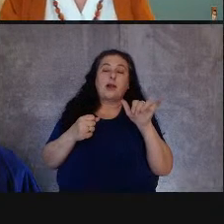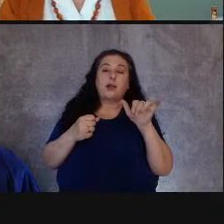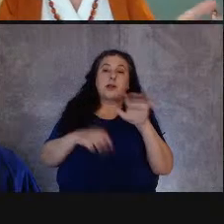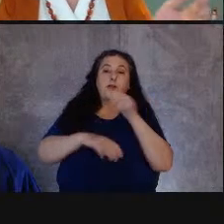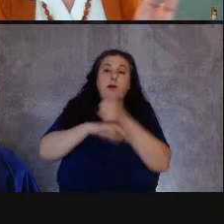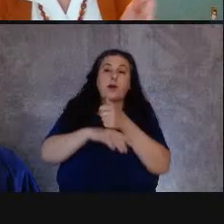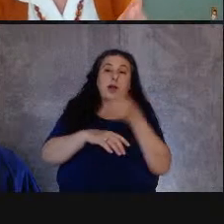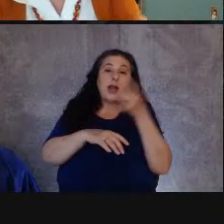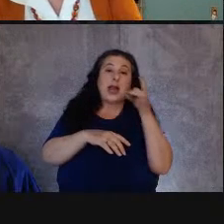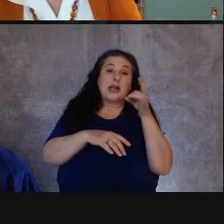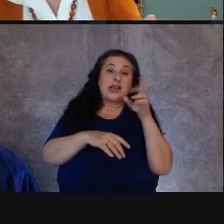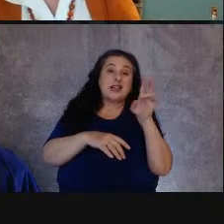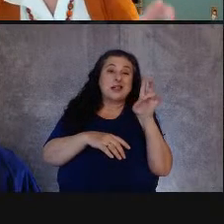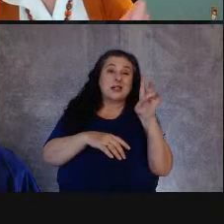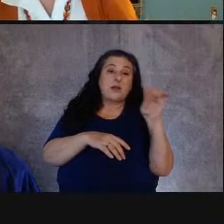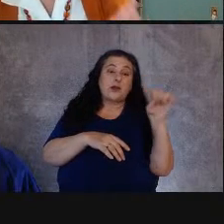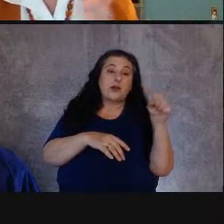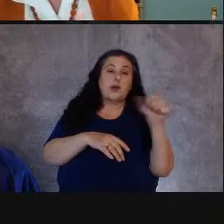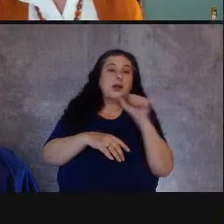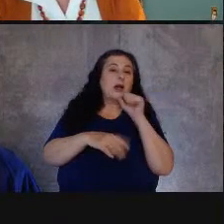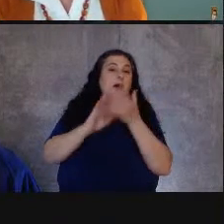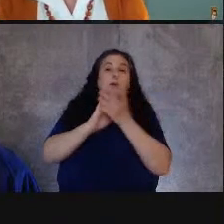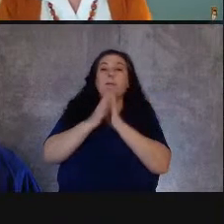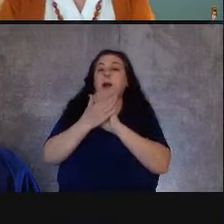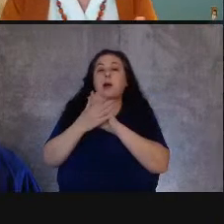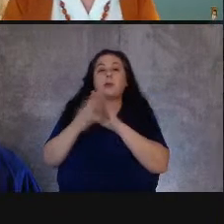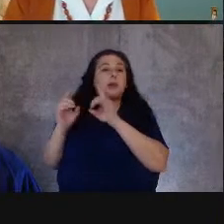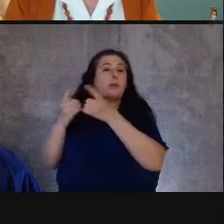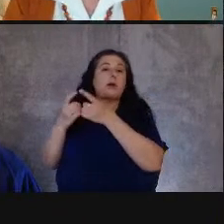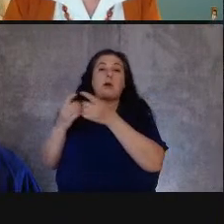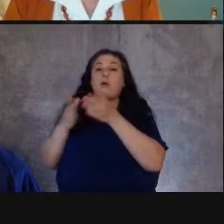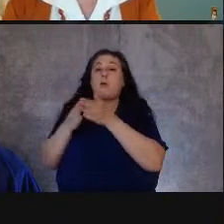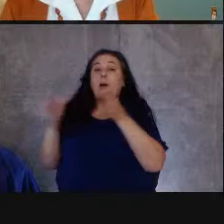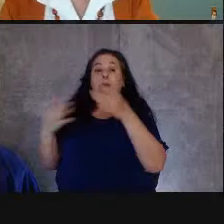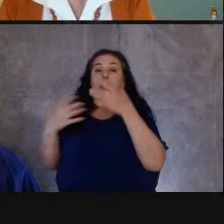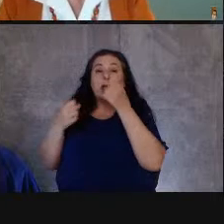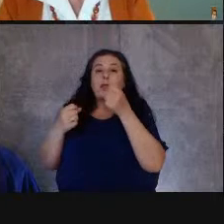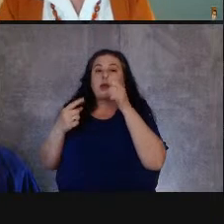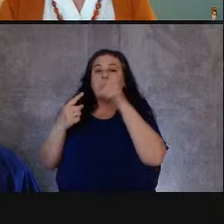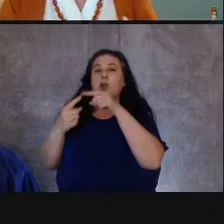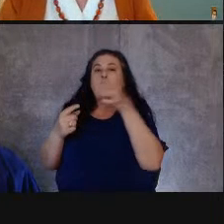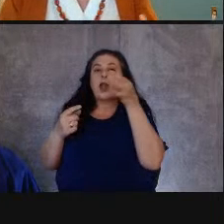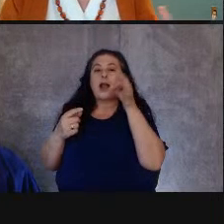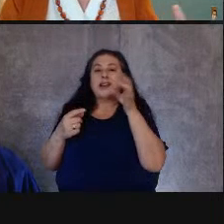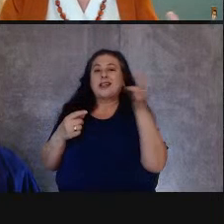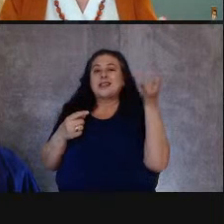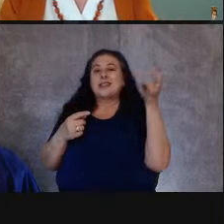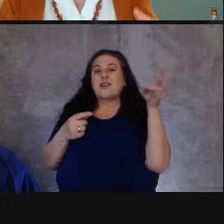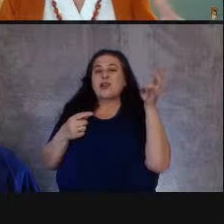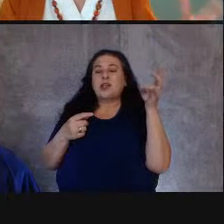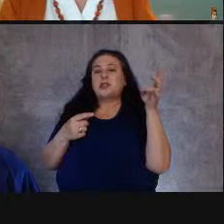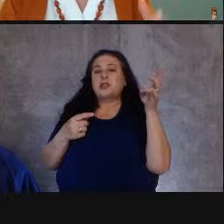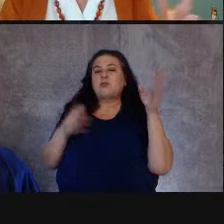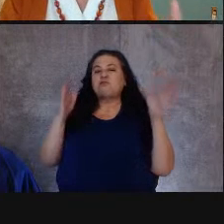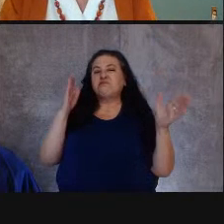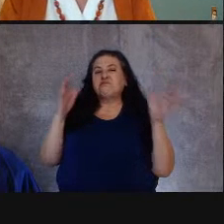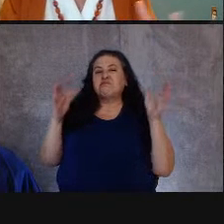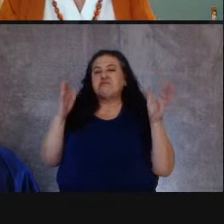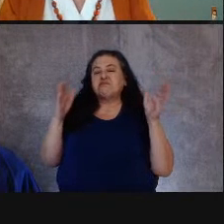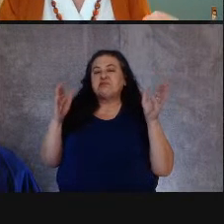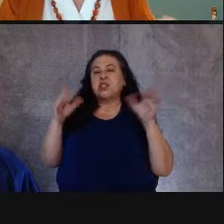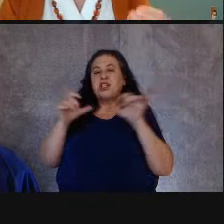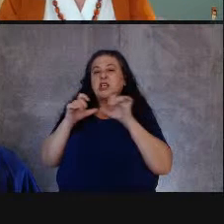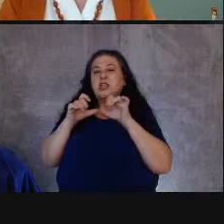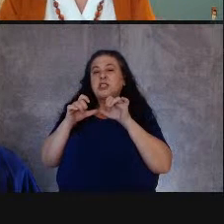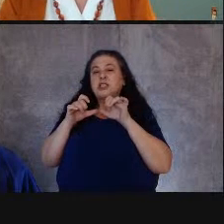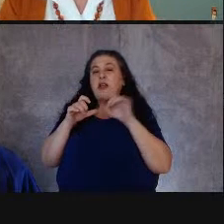the 1870s, and it didn't become the State Department of Public Health until 1917. So it's really still